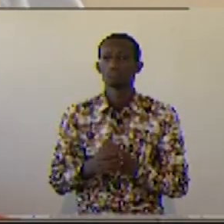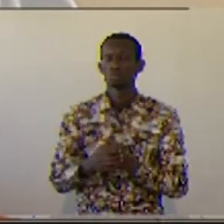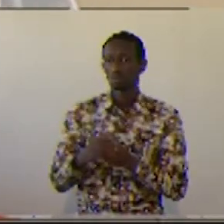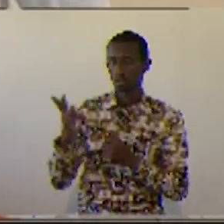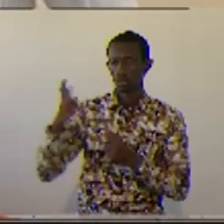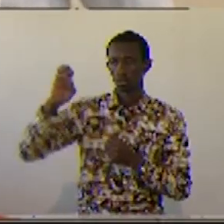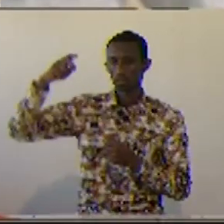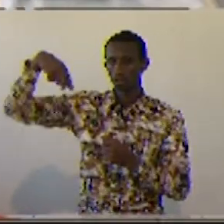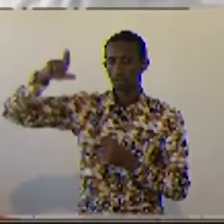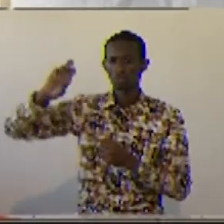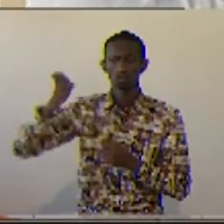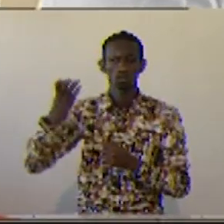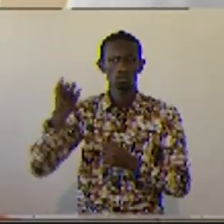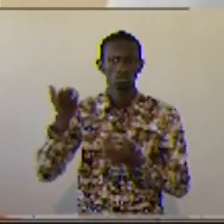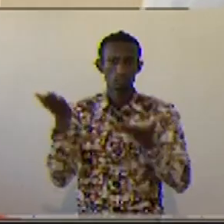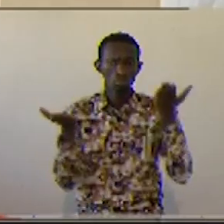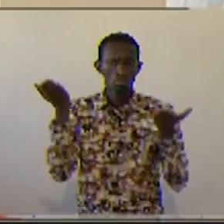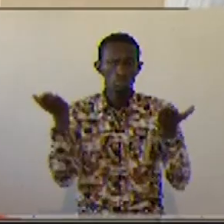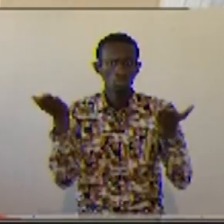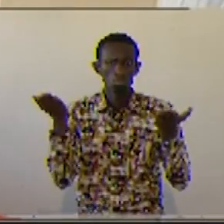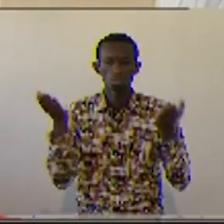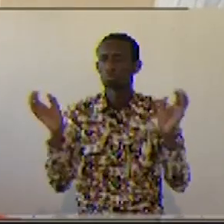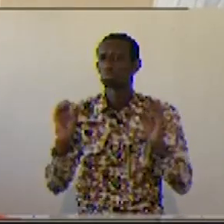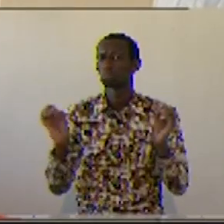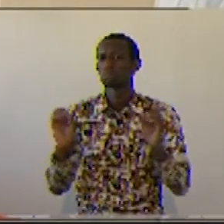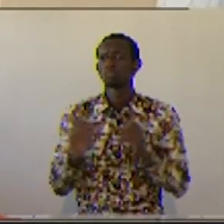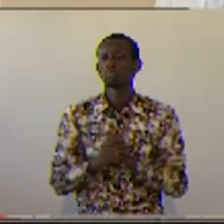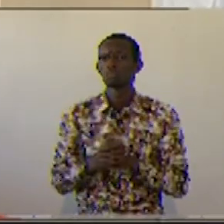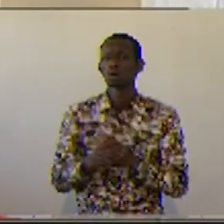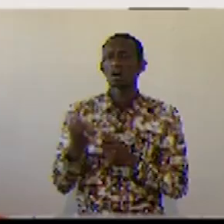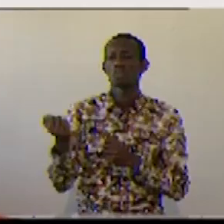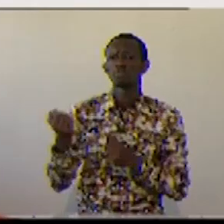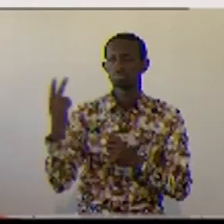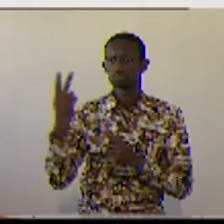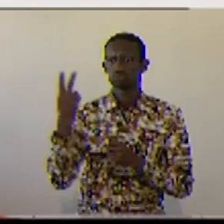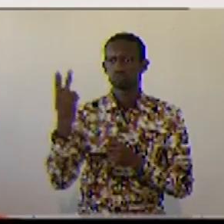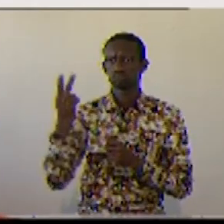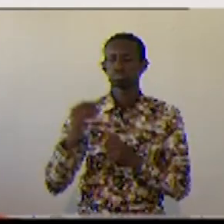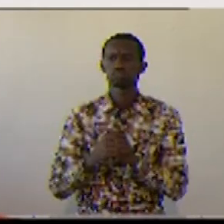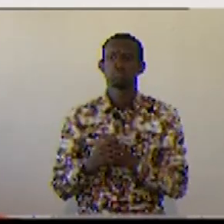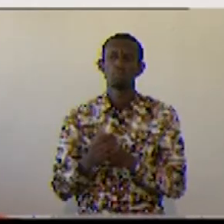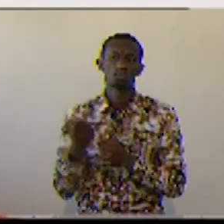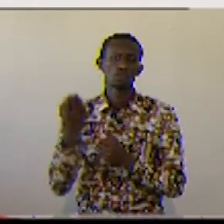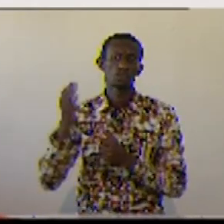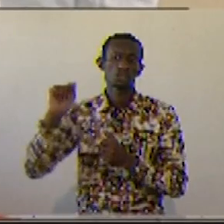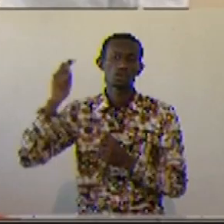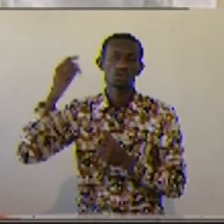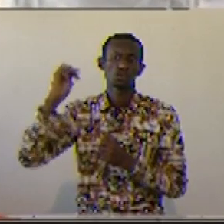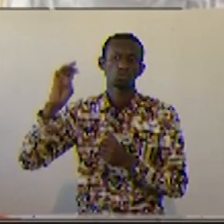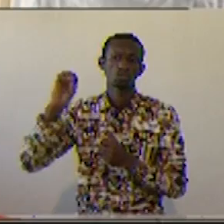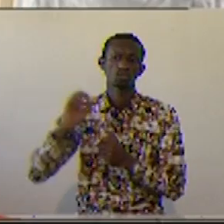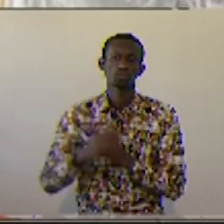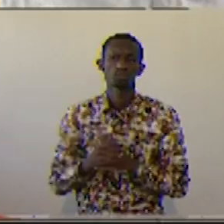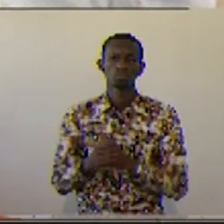equation balanced? No. We have 2 chlorine atoms in the product side with 1 chlorine